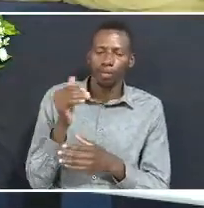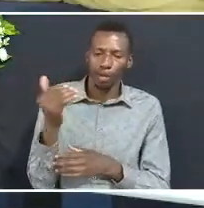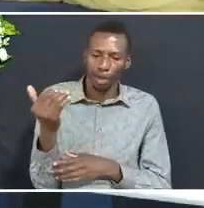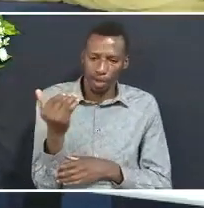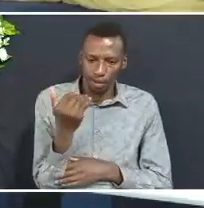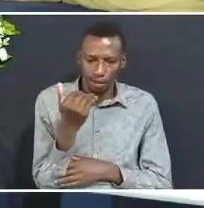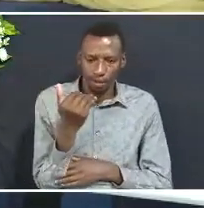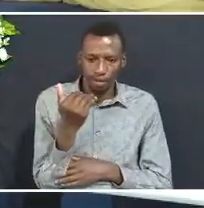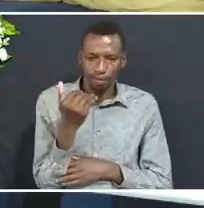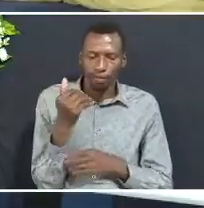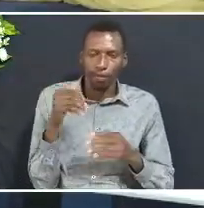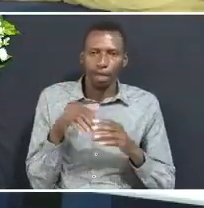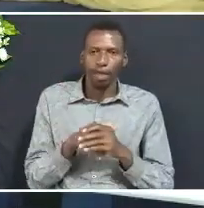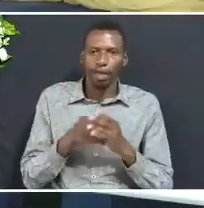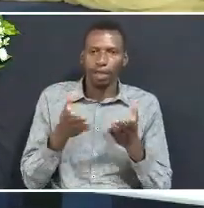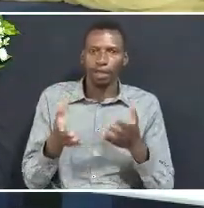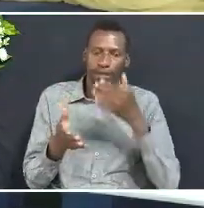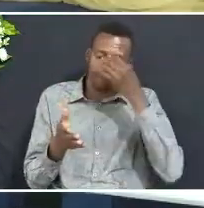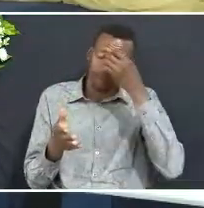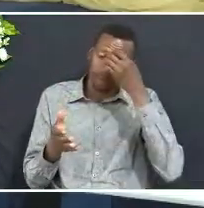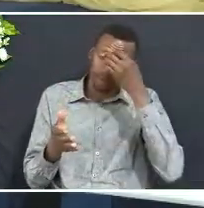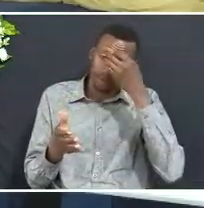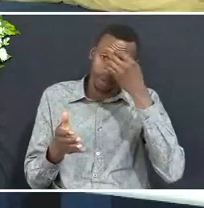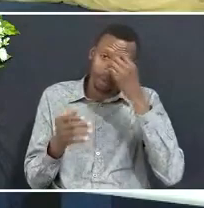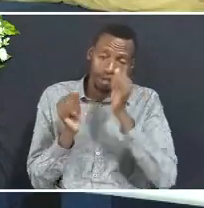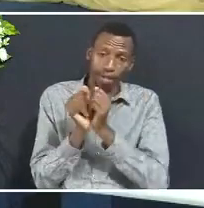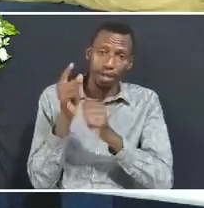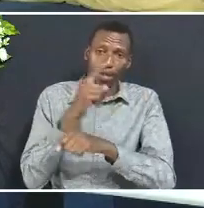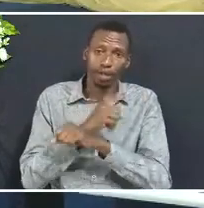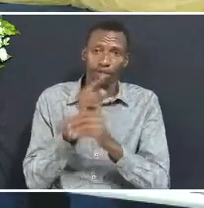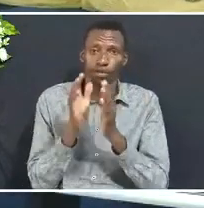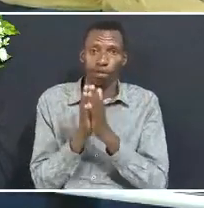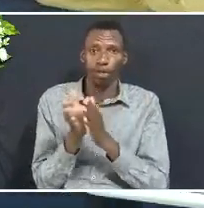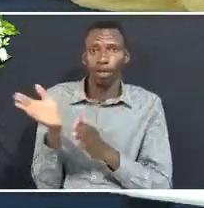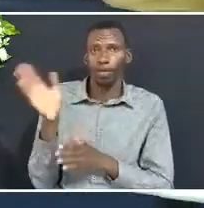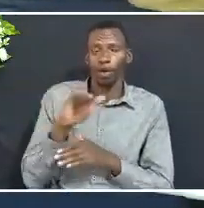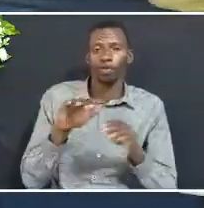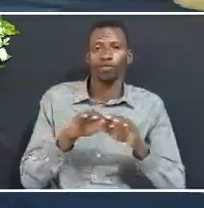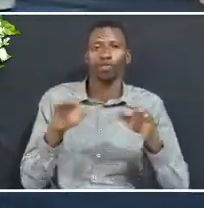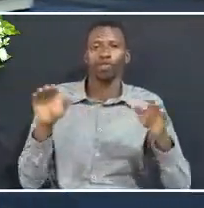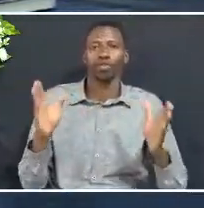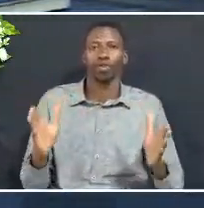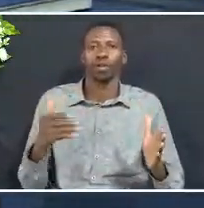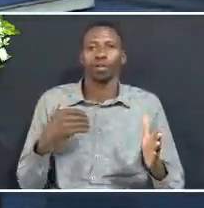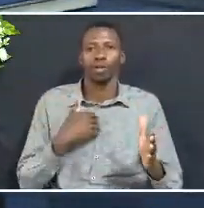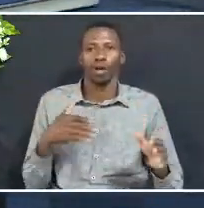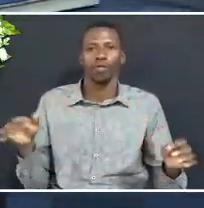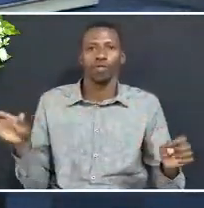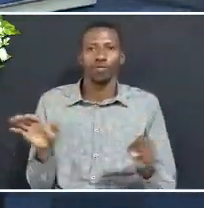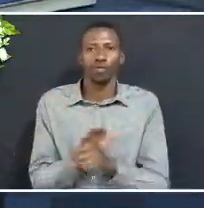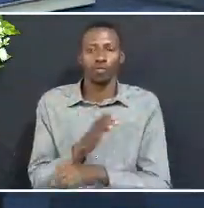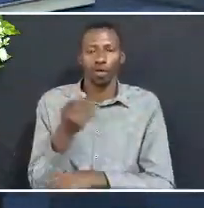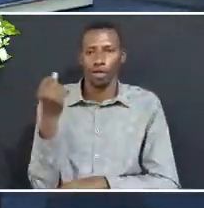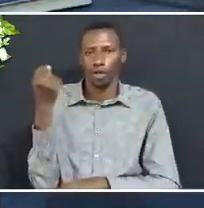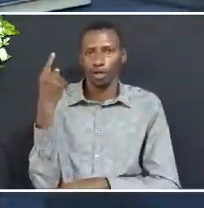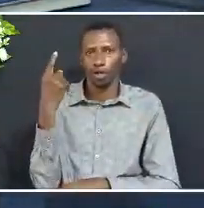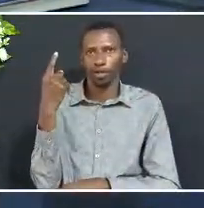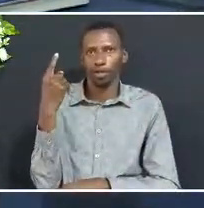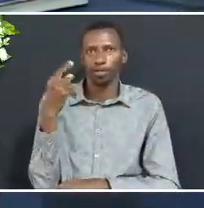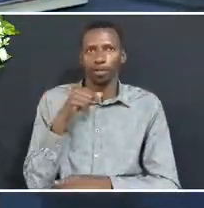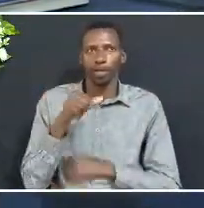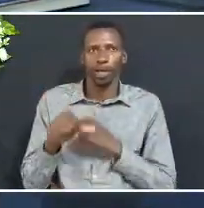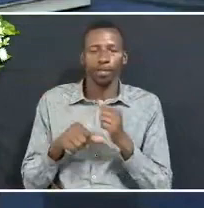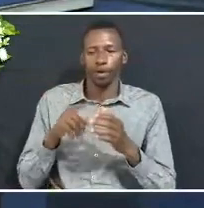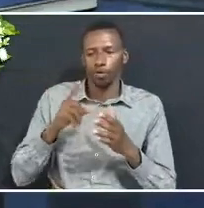persuaded during these 10 days of prayer to come back to the altar, that we may have the fullness of understanding on what